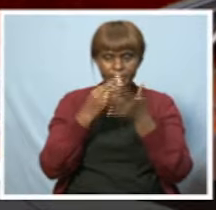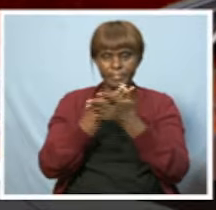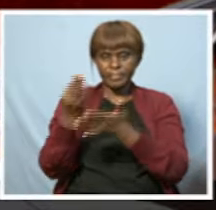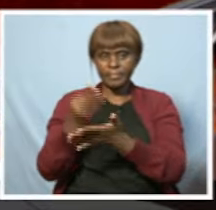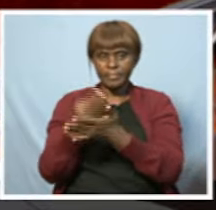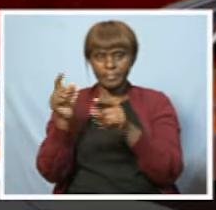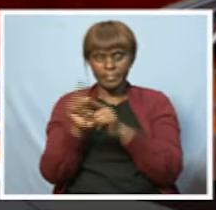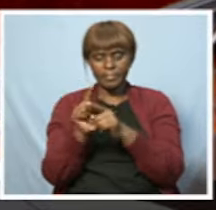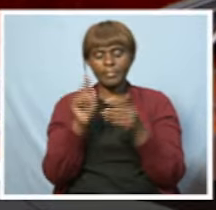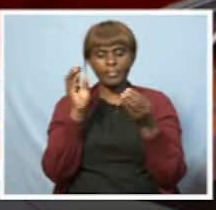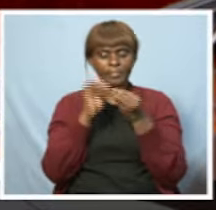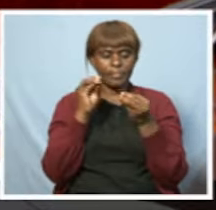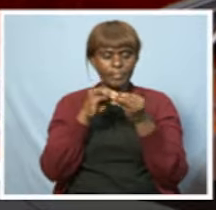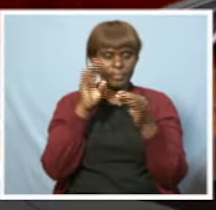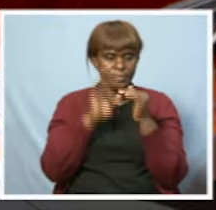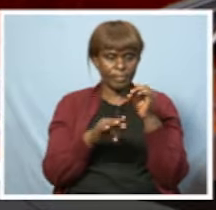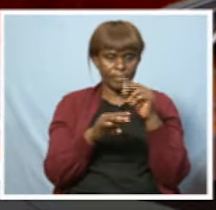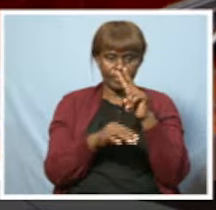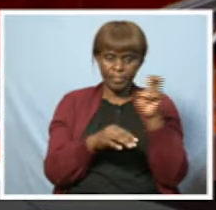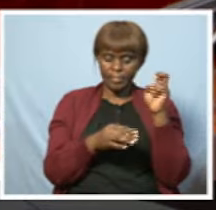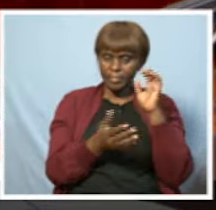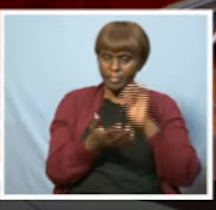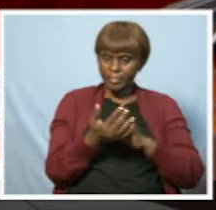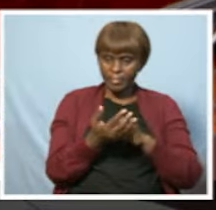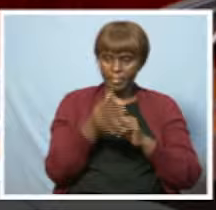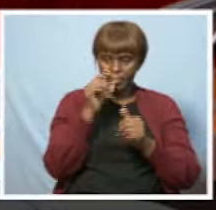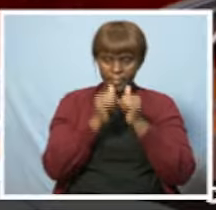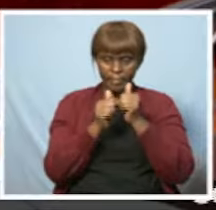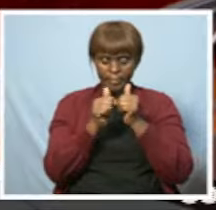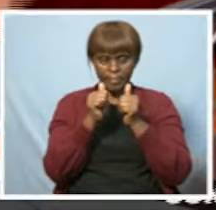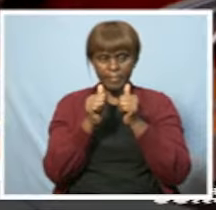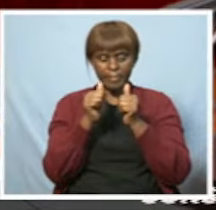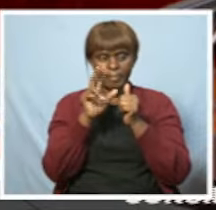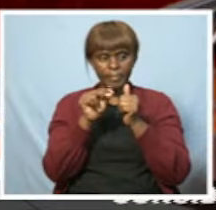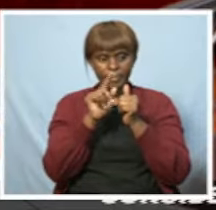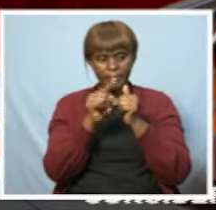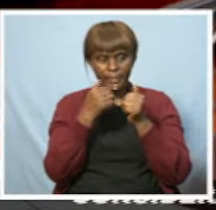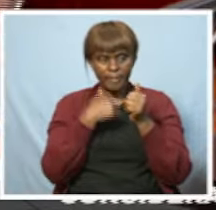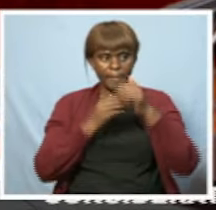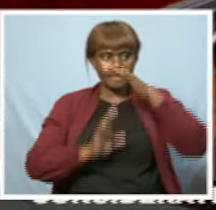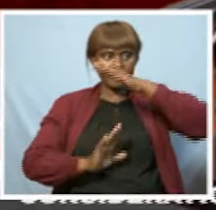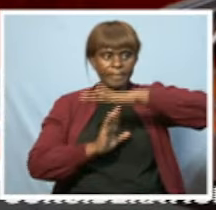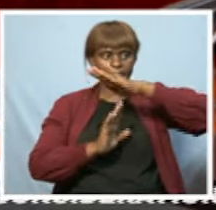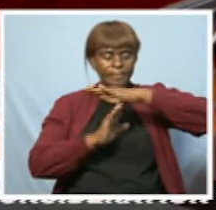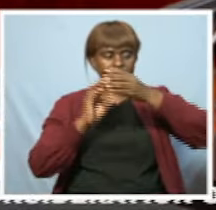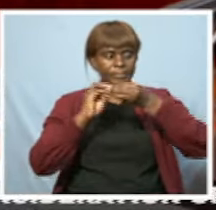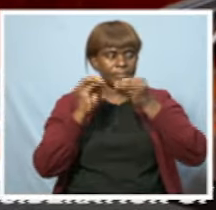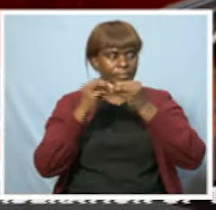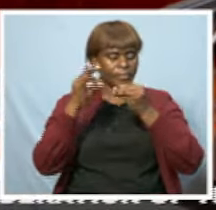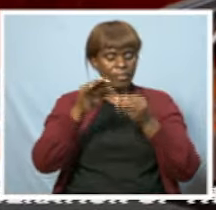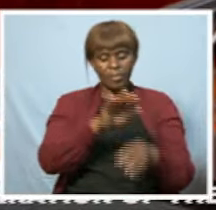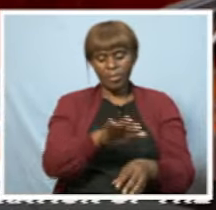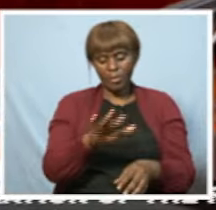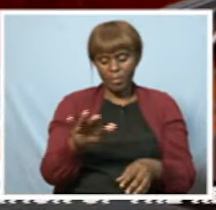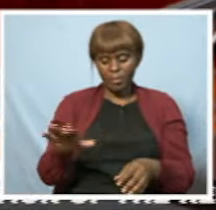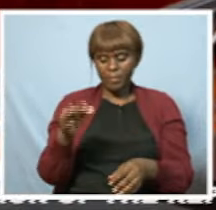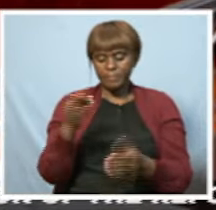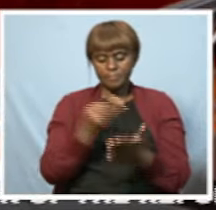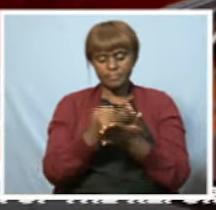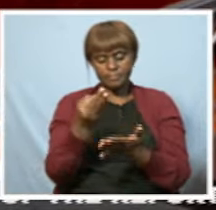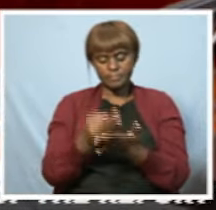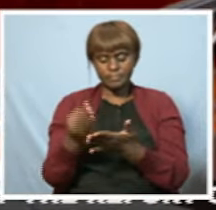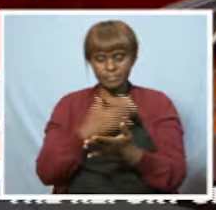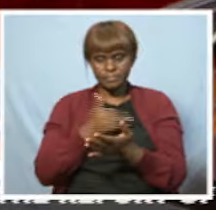fertilizer is actually more than 200,000 because there's a specific number of bags of fertilizer that I would